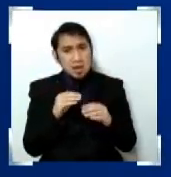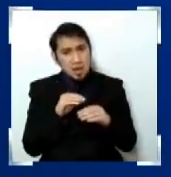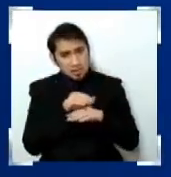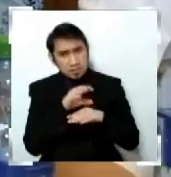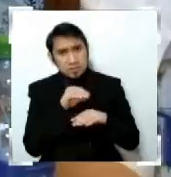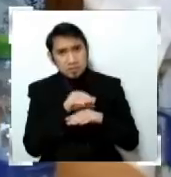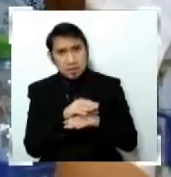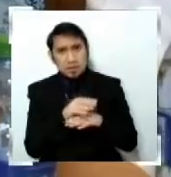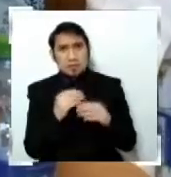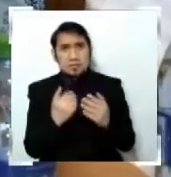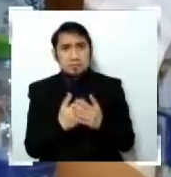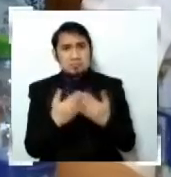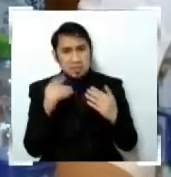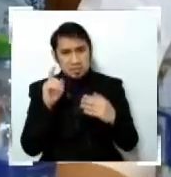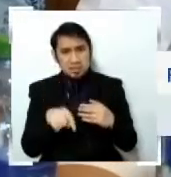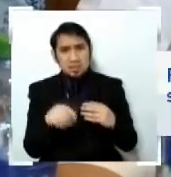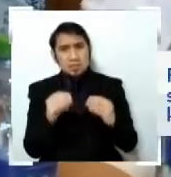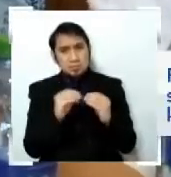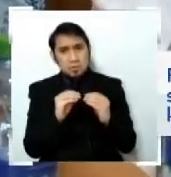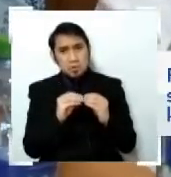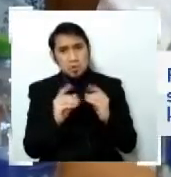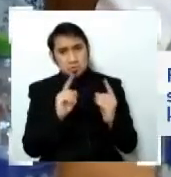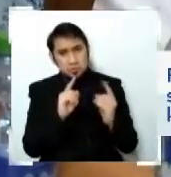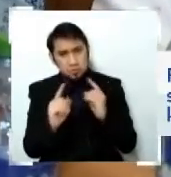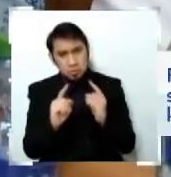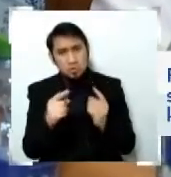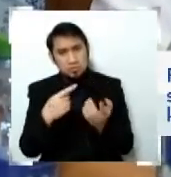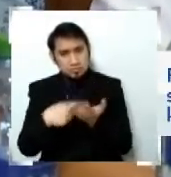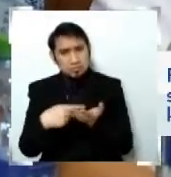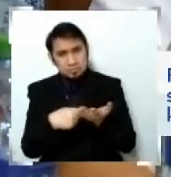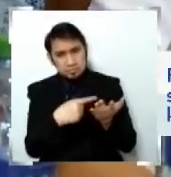na mag-usap. Sa paniniwala namin,